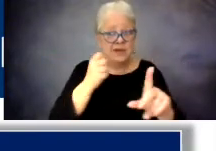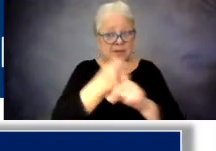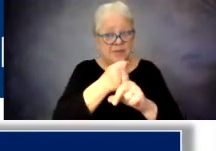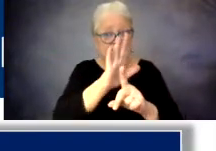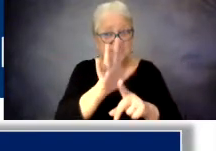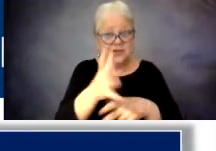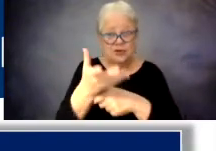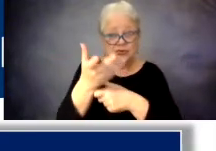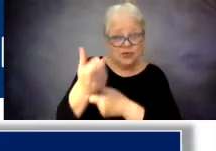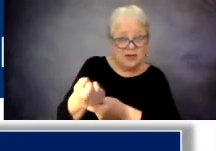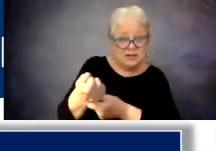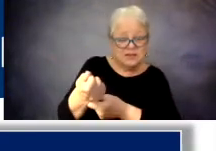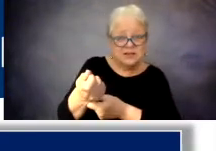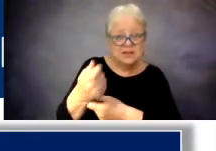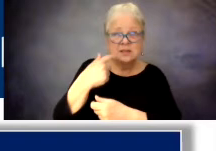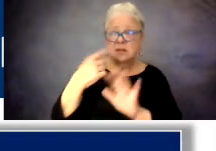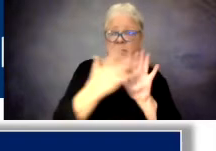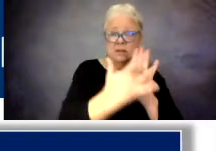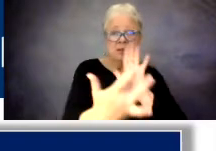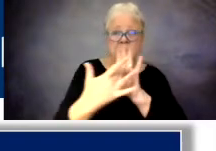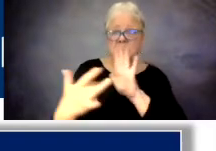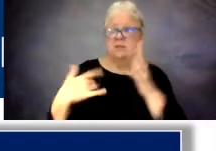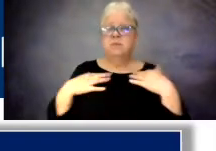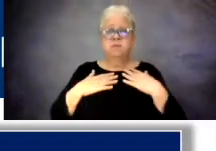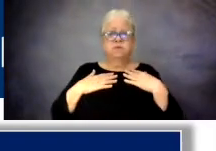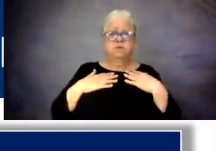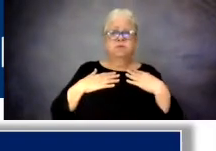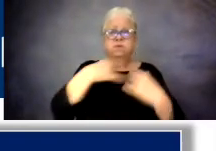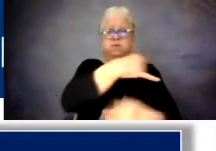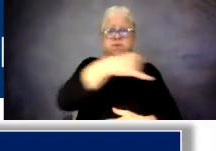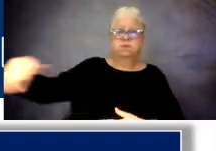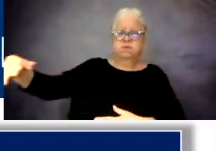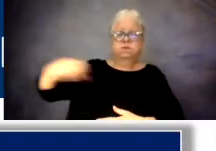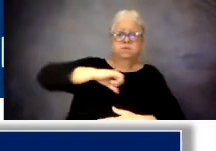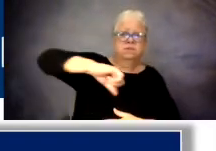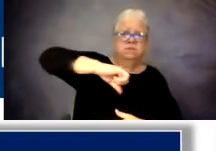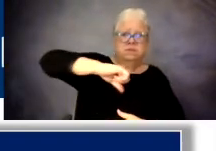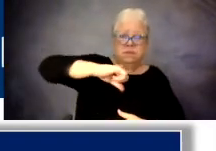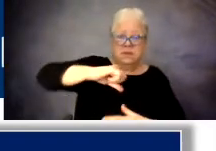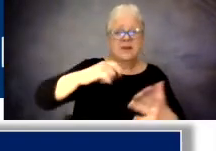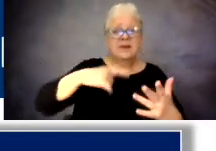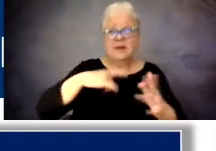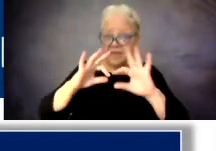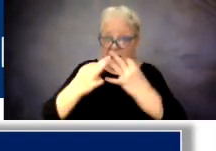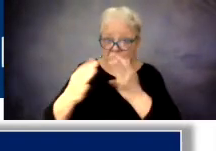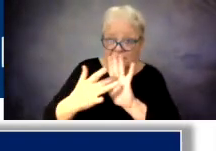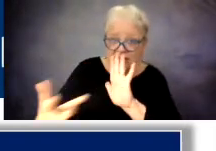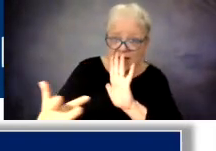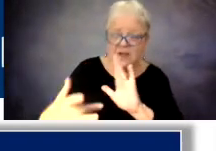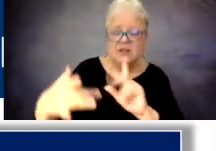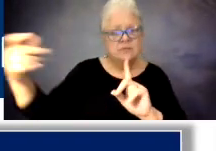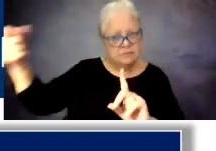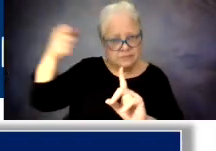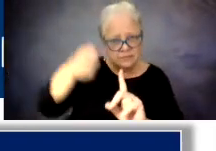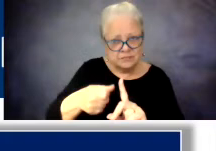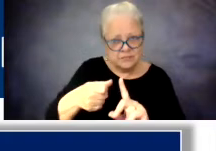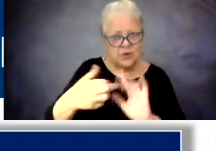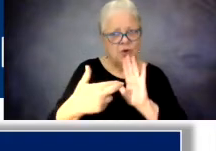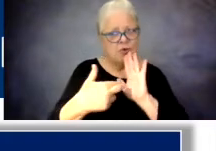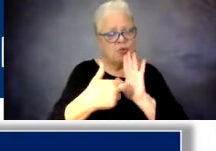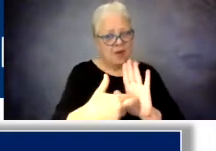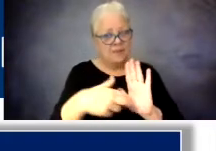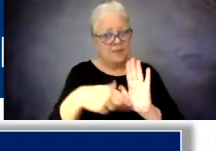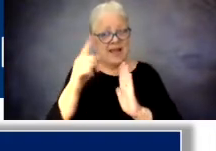been exploited or taken advantage of by family, trying to put a bill payer or a rep payee in can be